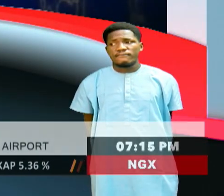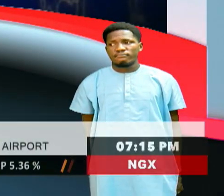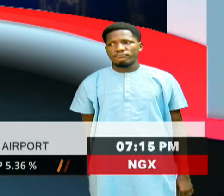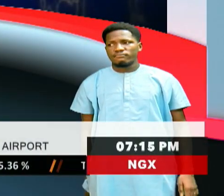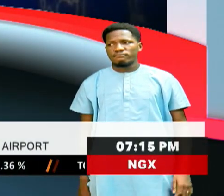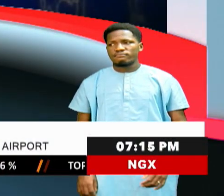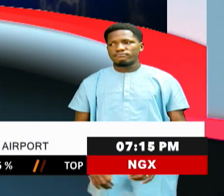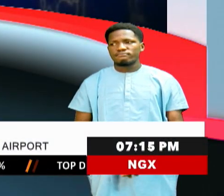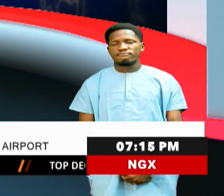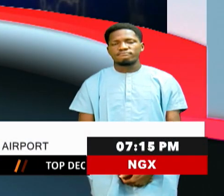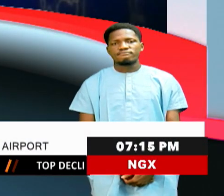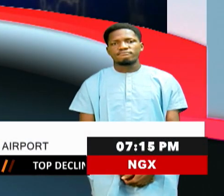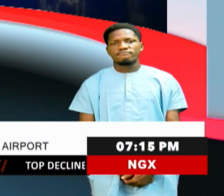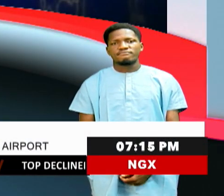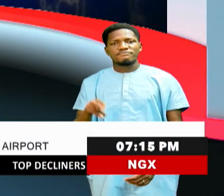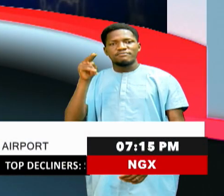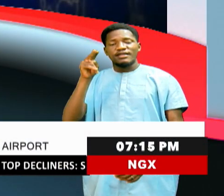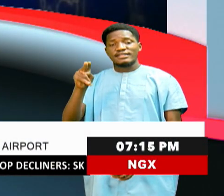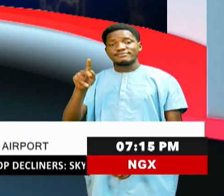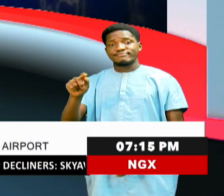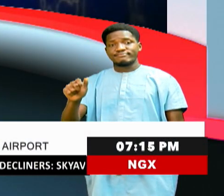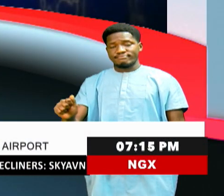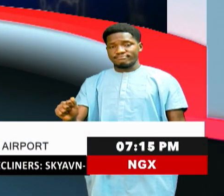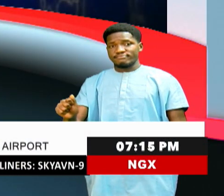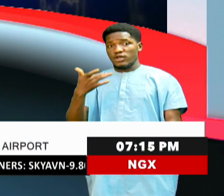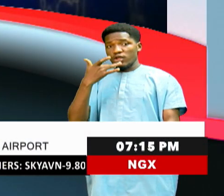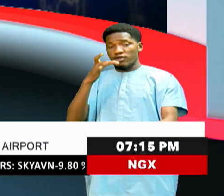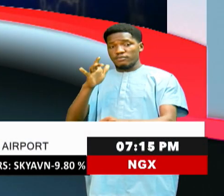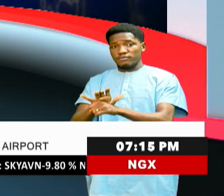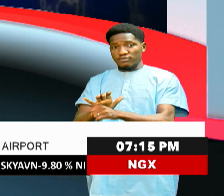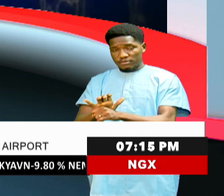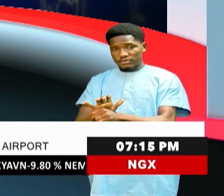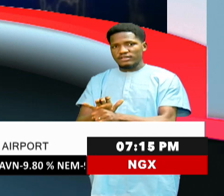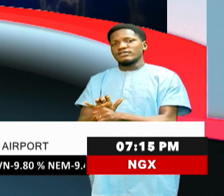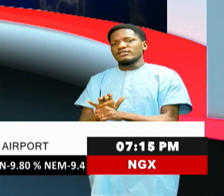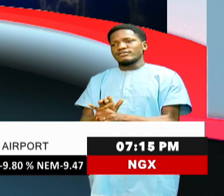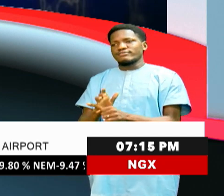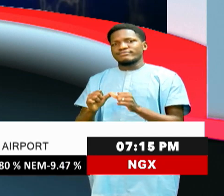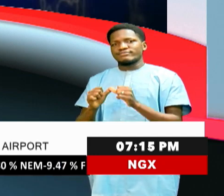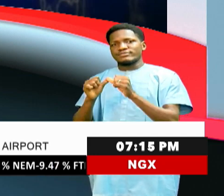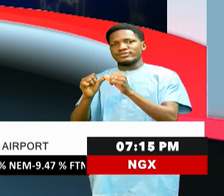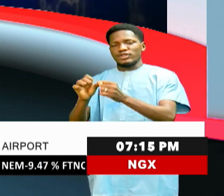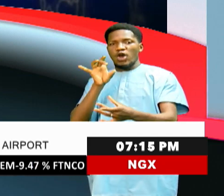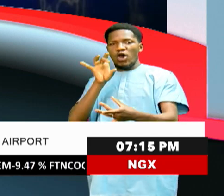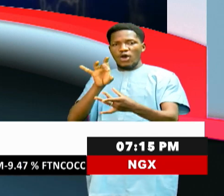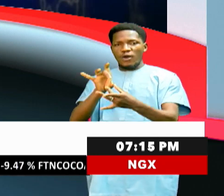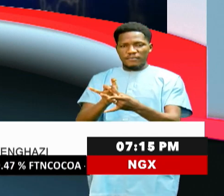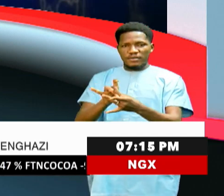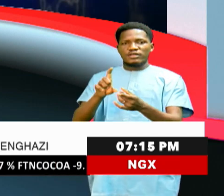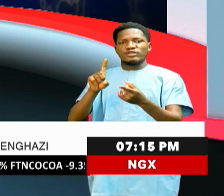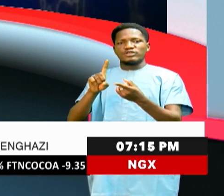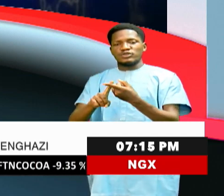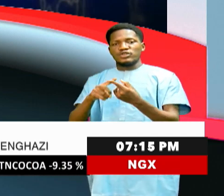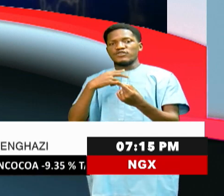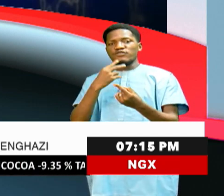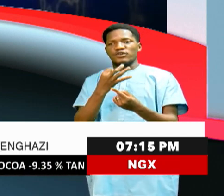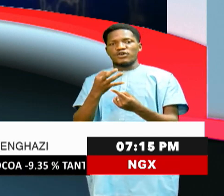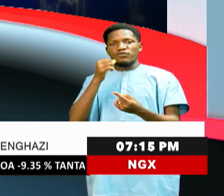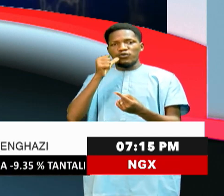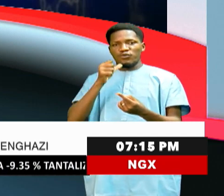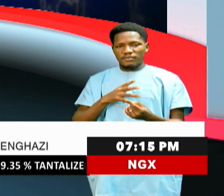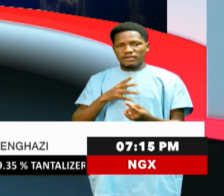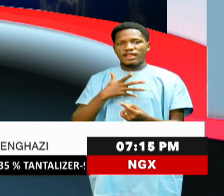The Nigerian Television Authority has pledged continuous commitment to projecting the voices of women and girls for proper